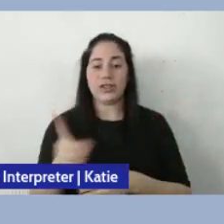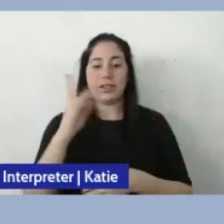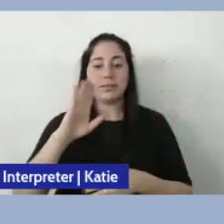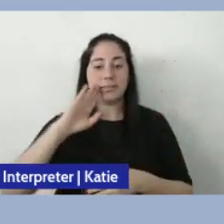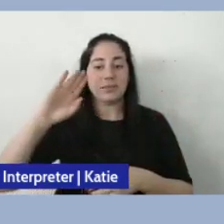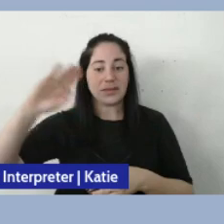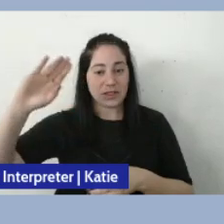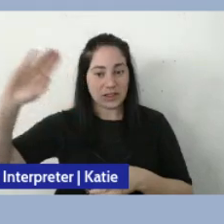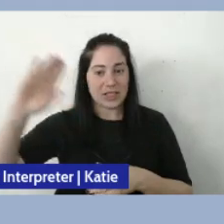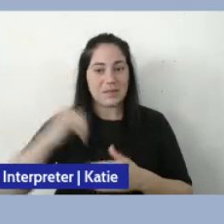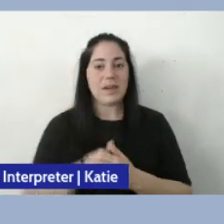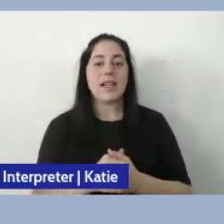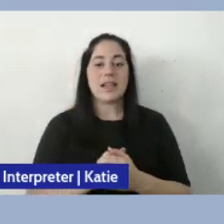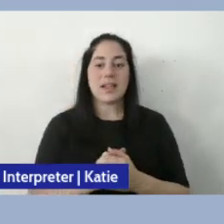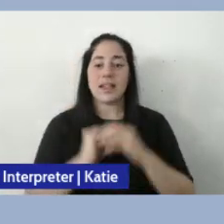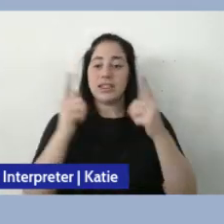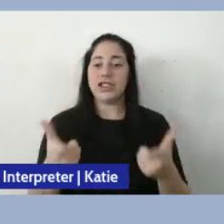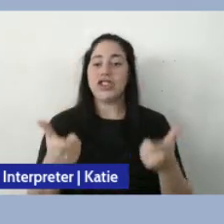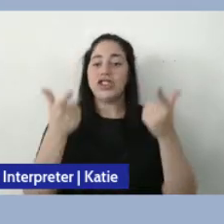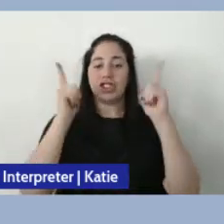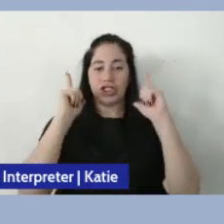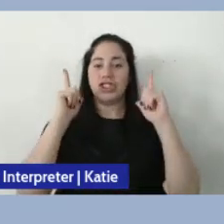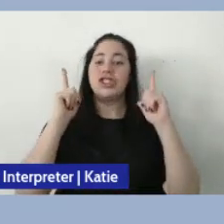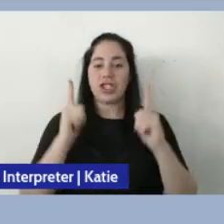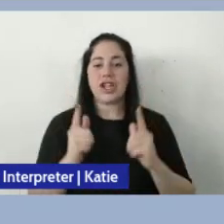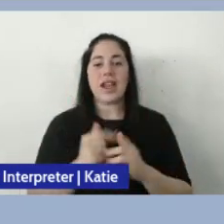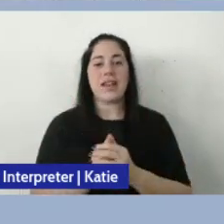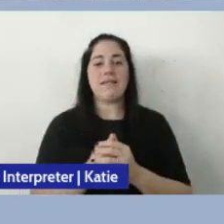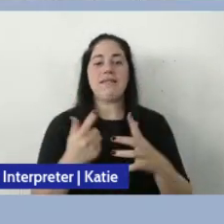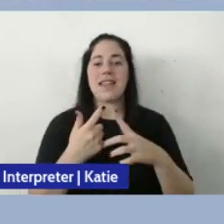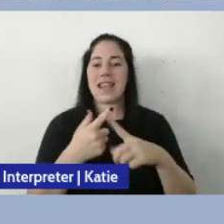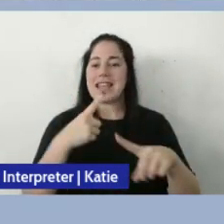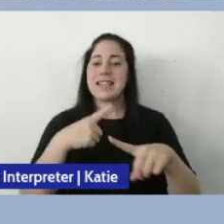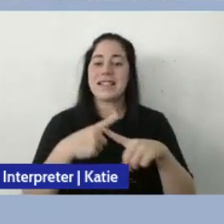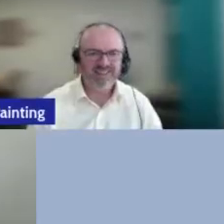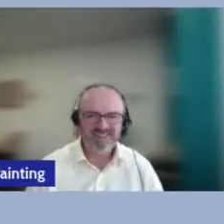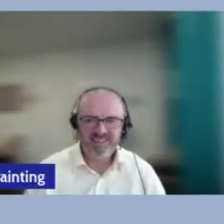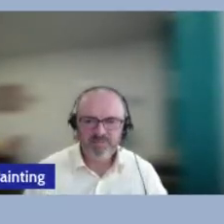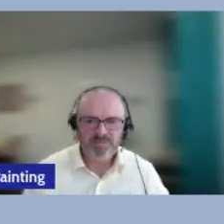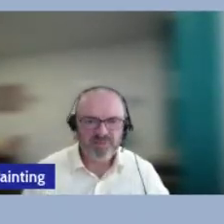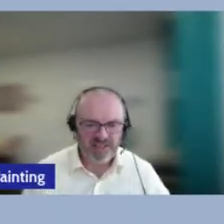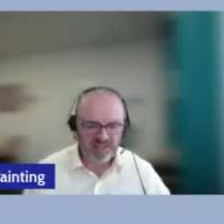Painting, Chief Executive Officer for NARI. Welcome, Mark.